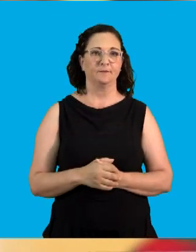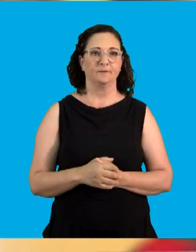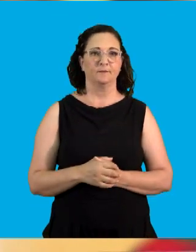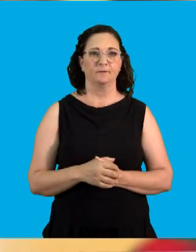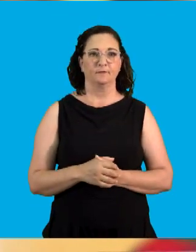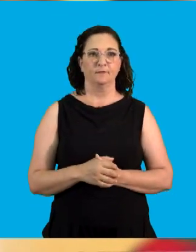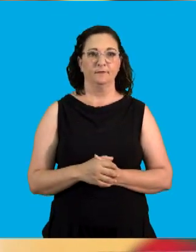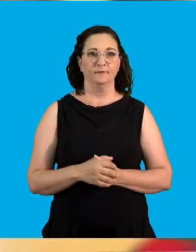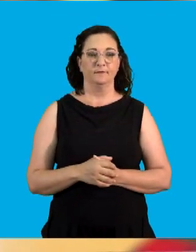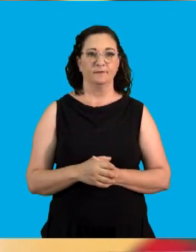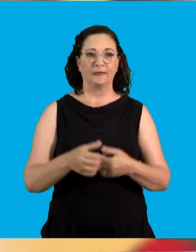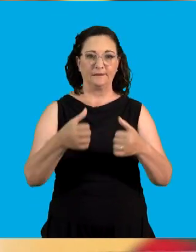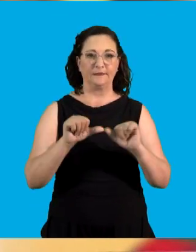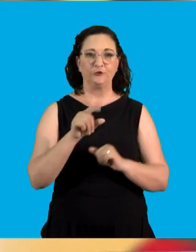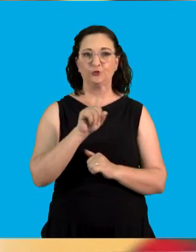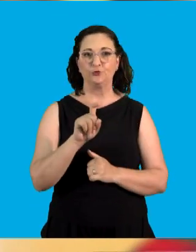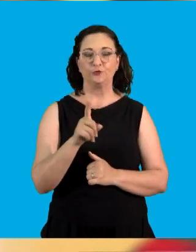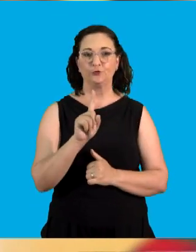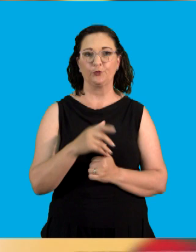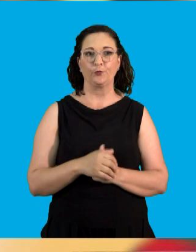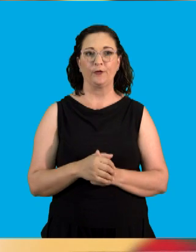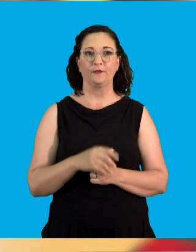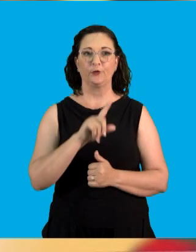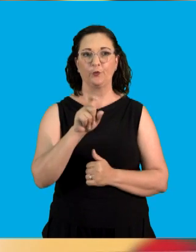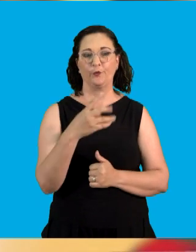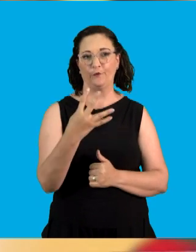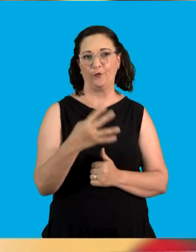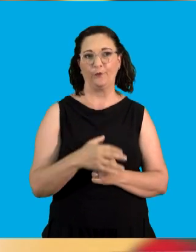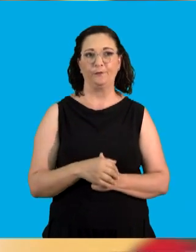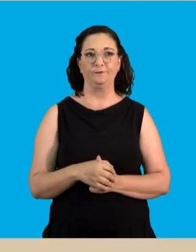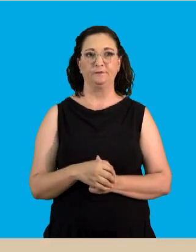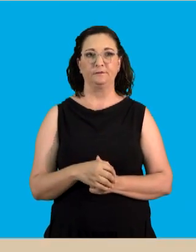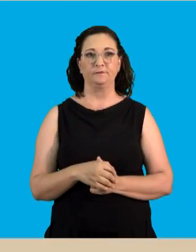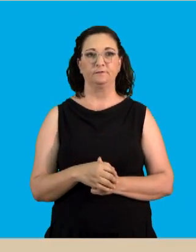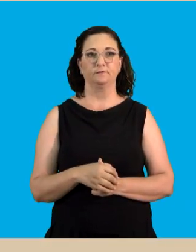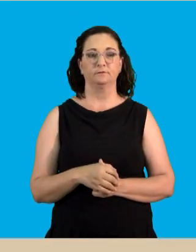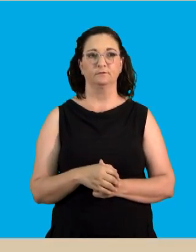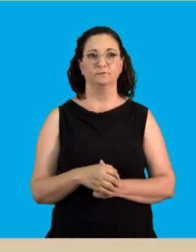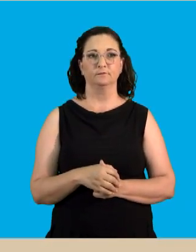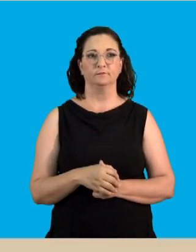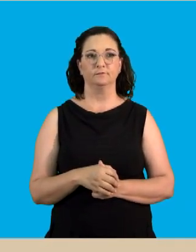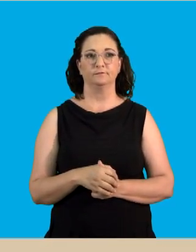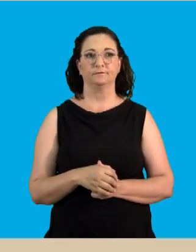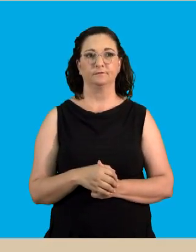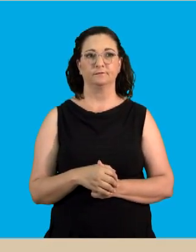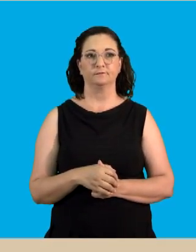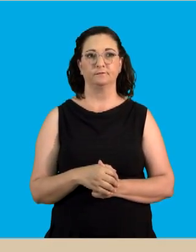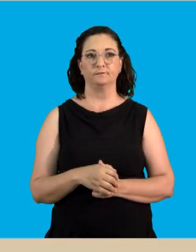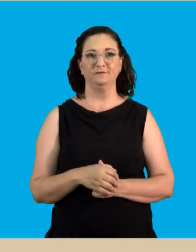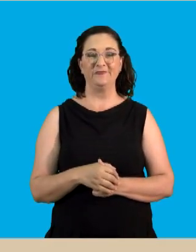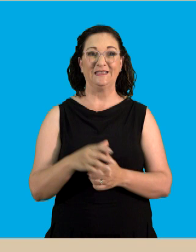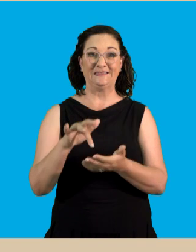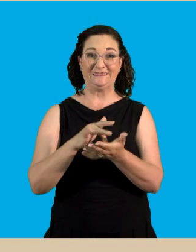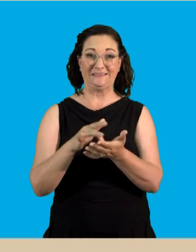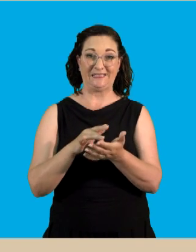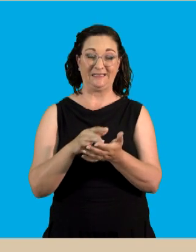All right. Now let us move on to the next question, which is question 4. Question 4 says to us,